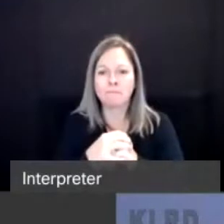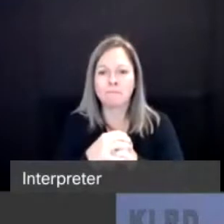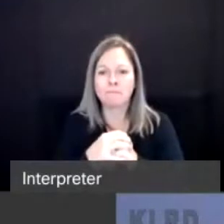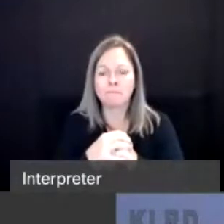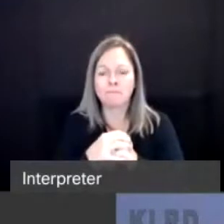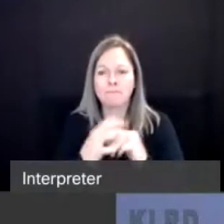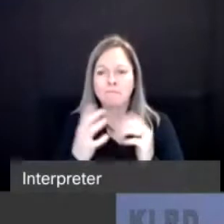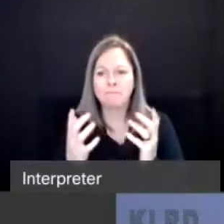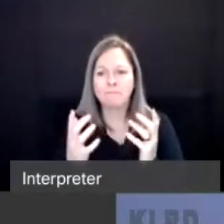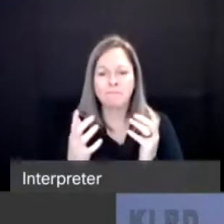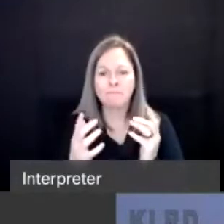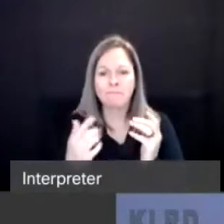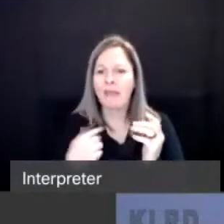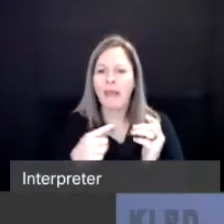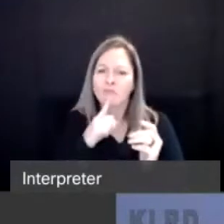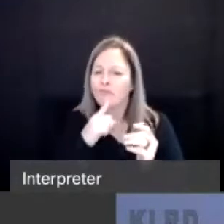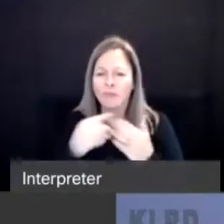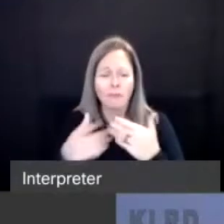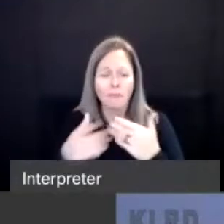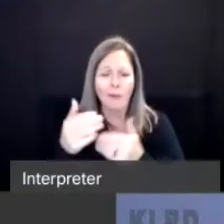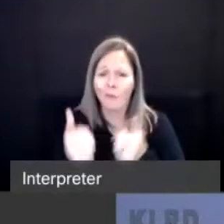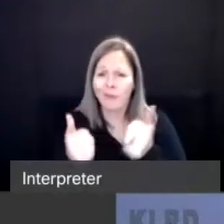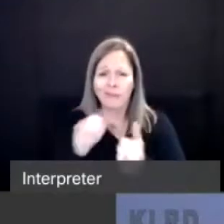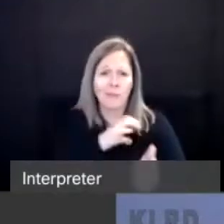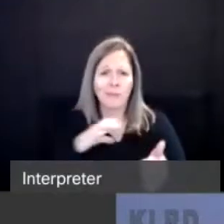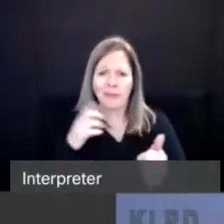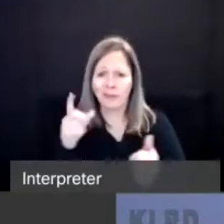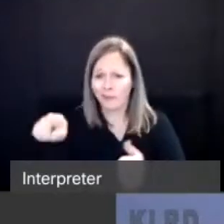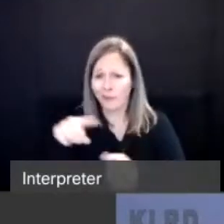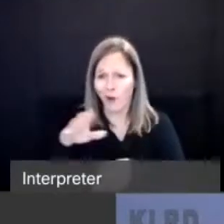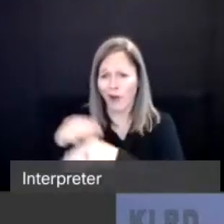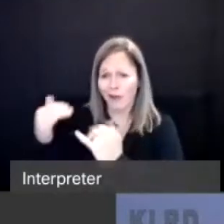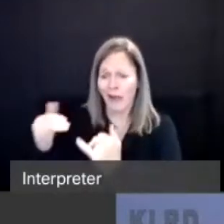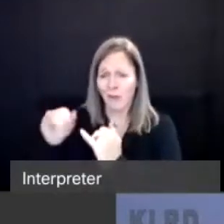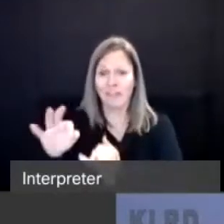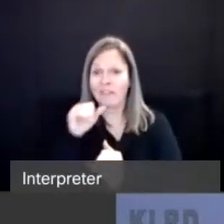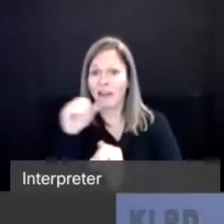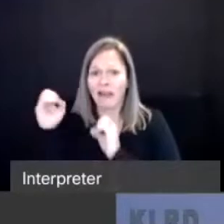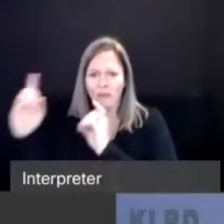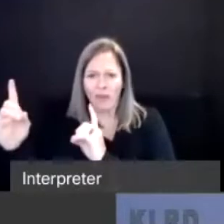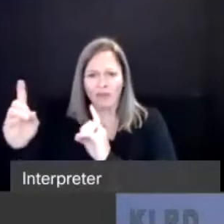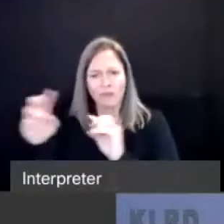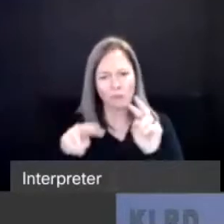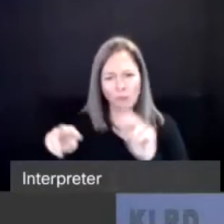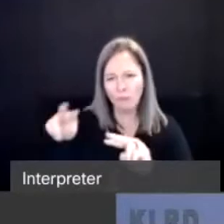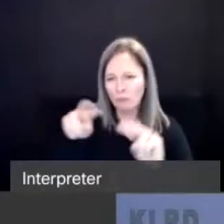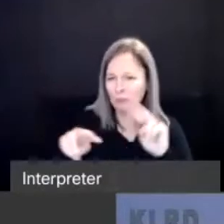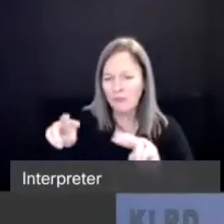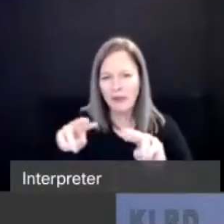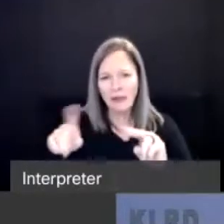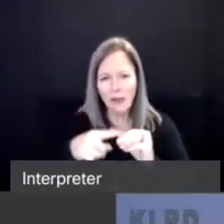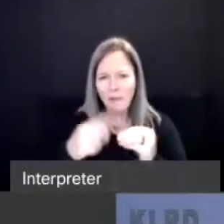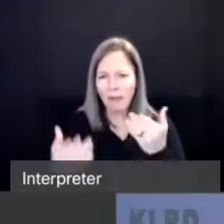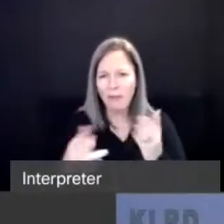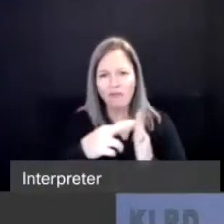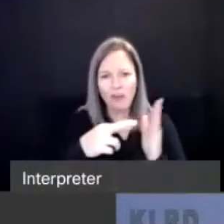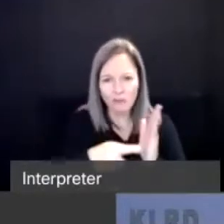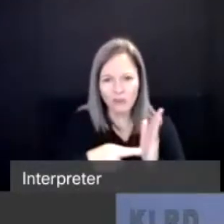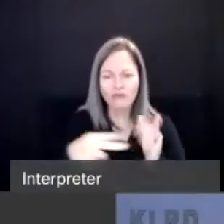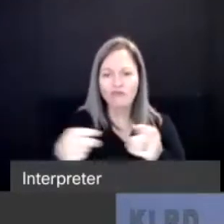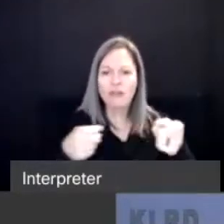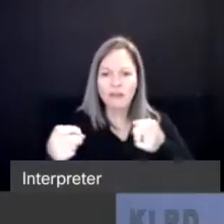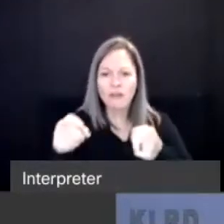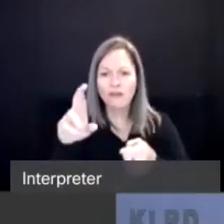I'm sure no matter what committee you're sitting in right now, other than education, you're probably looking at something about regulations. And this is